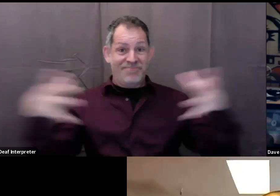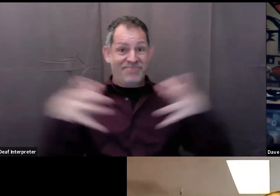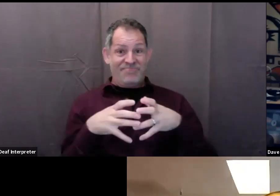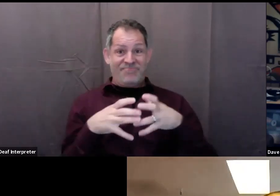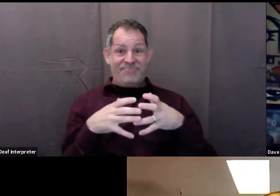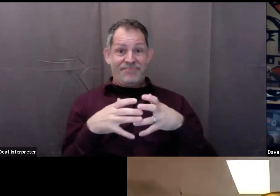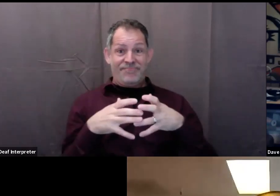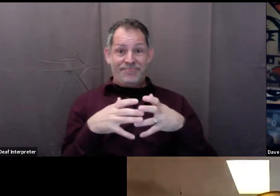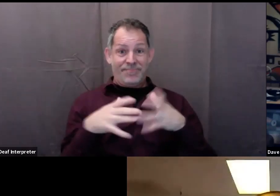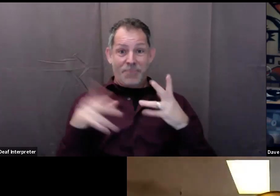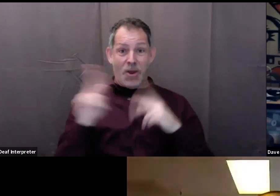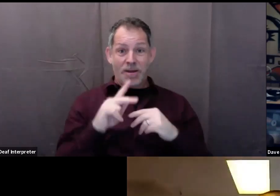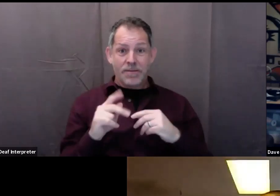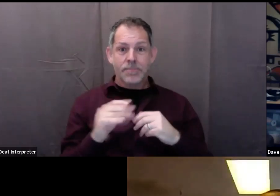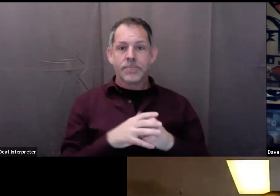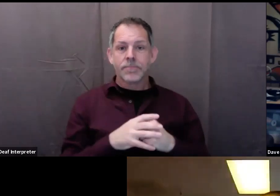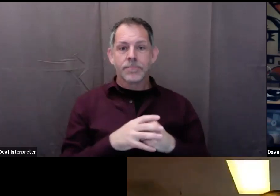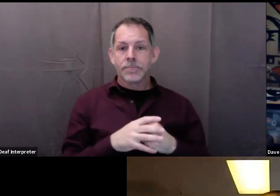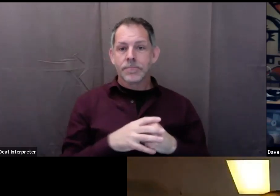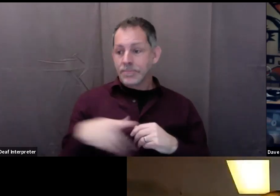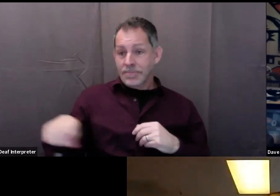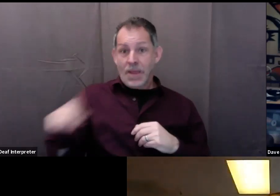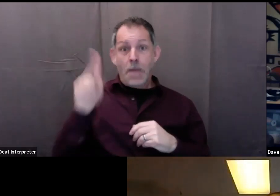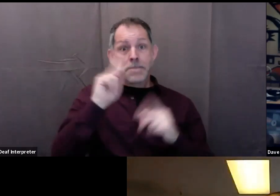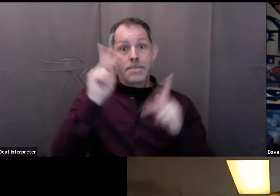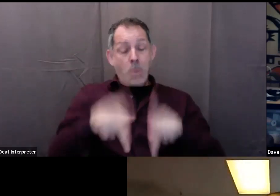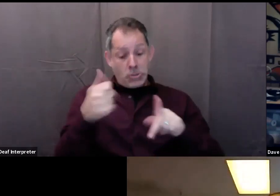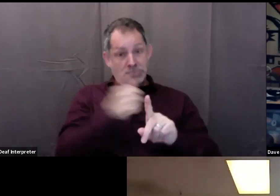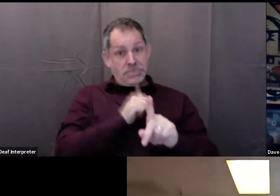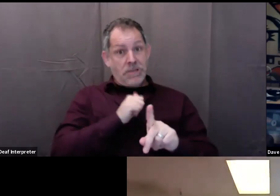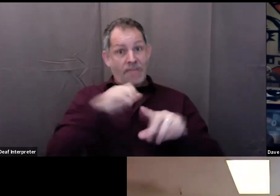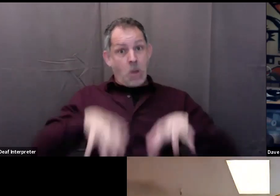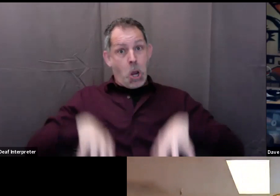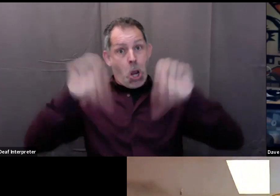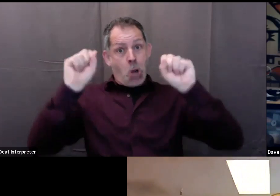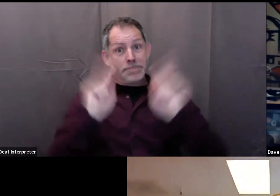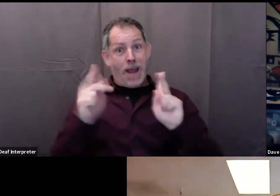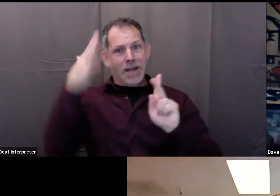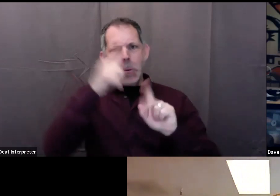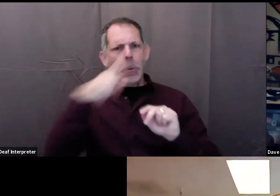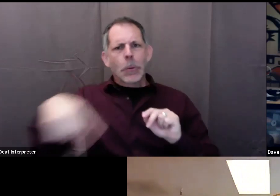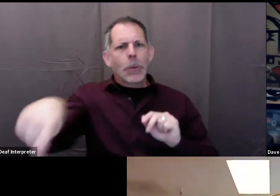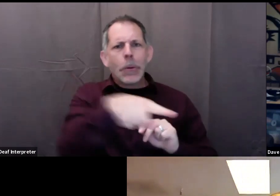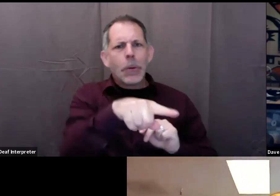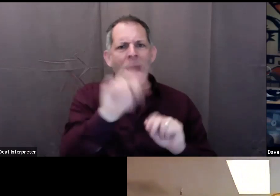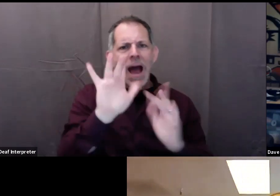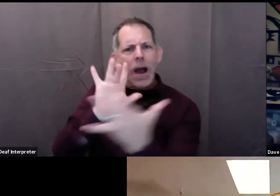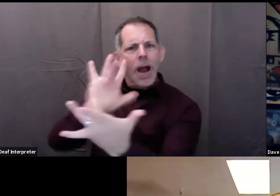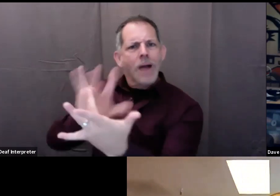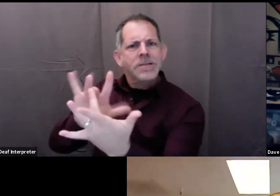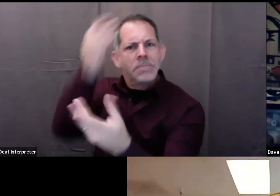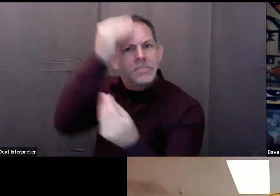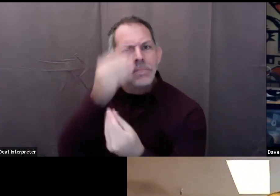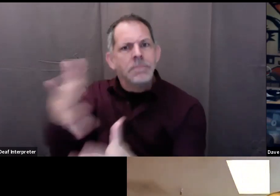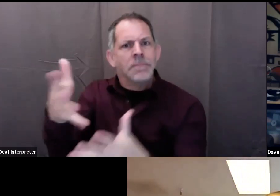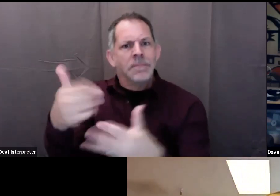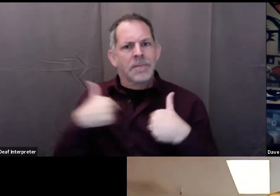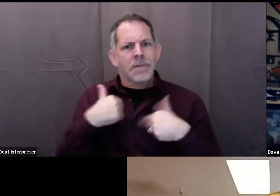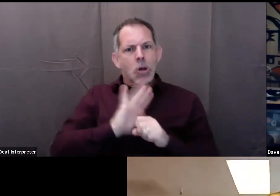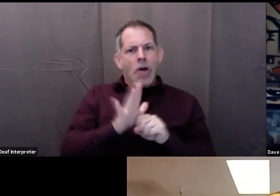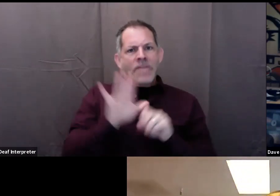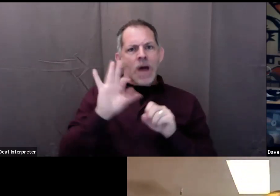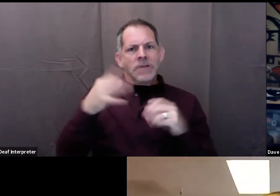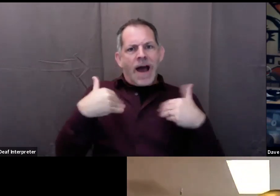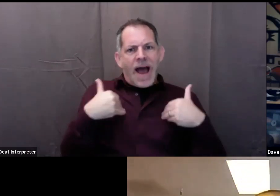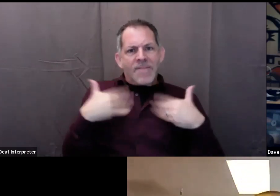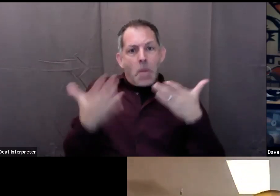methods. So I'm hereby letting you know, and sort of taking a step back from my stance on